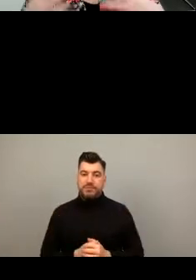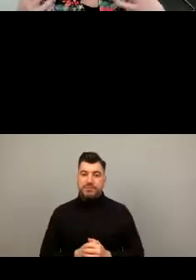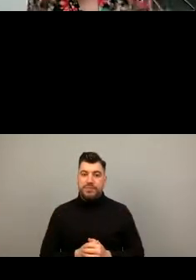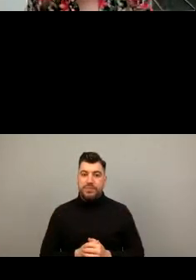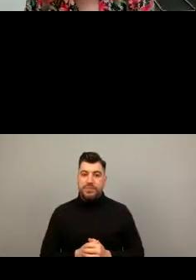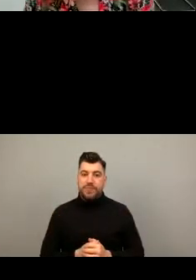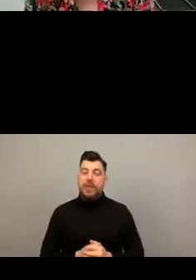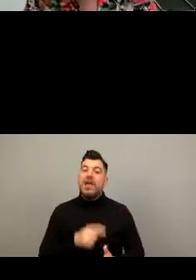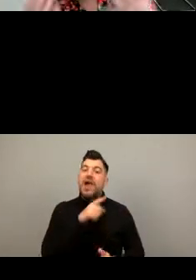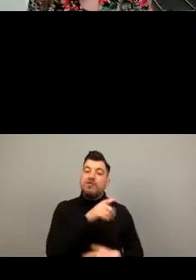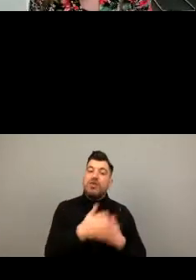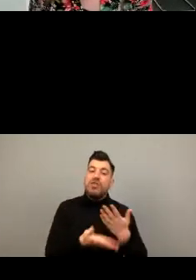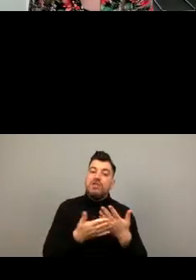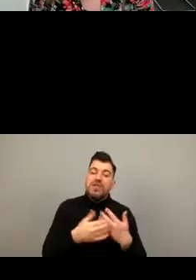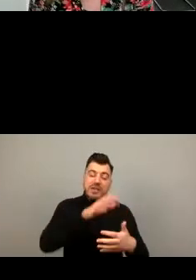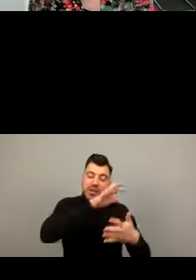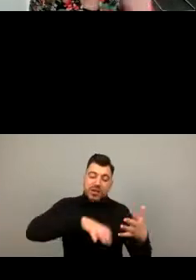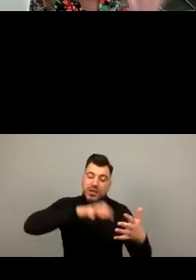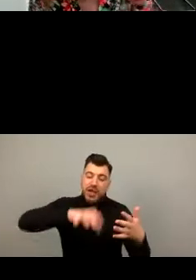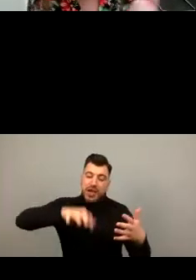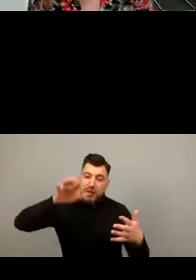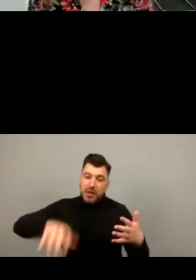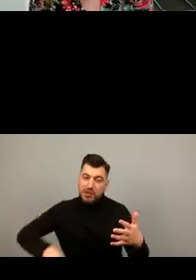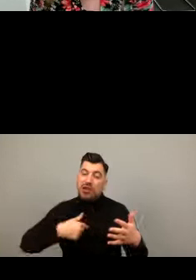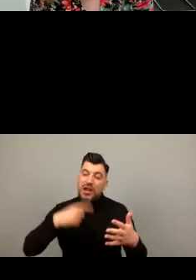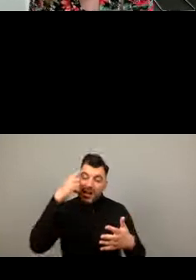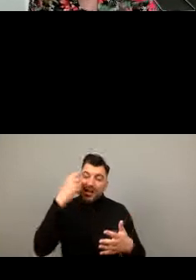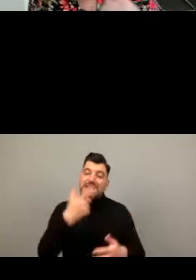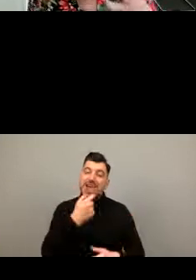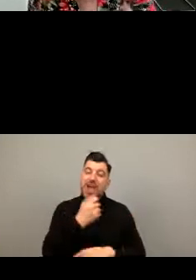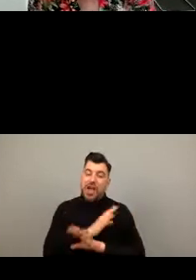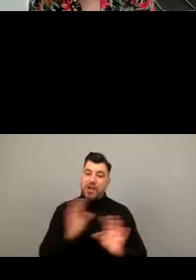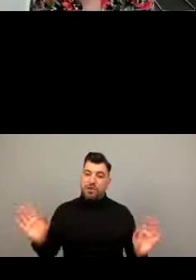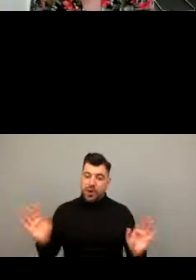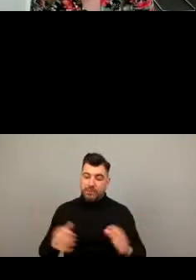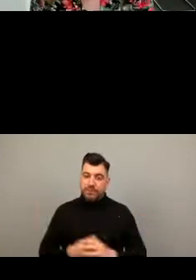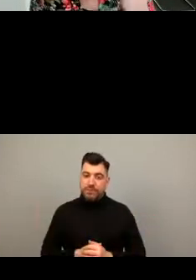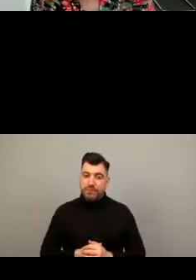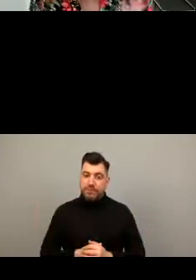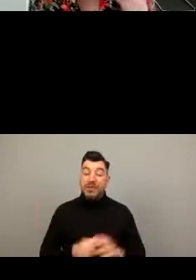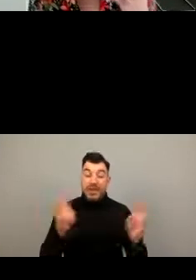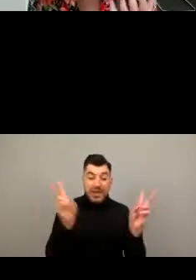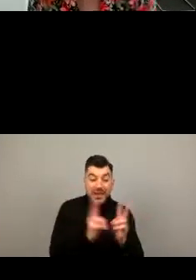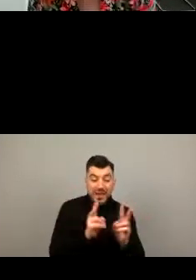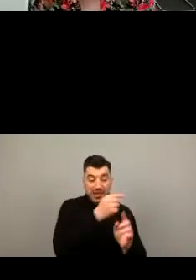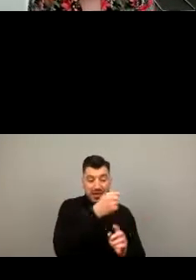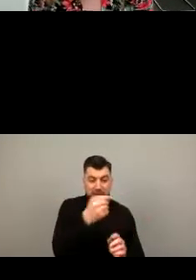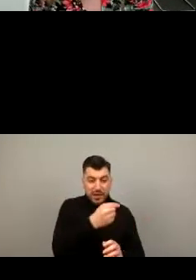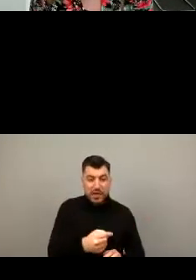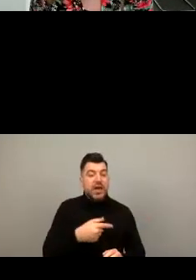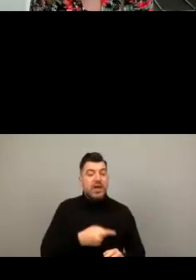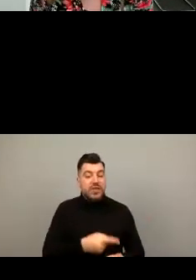It will make your text so much easier to understand, especially if you have a hard topic. Shorter sentences could make it easier